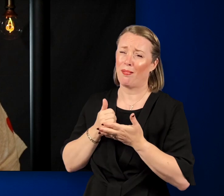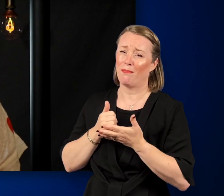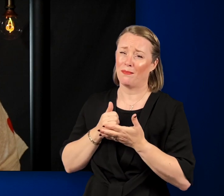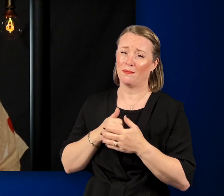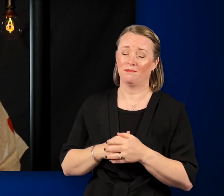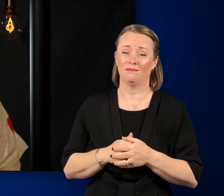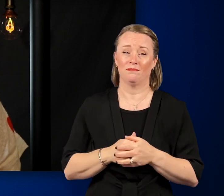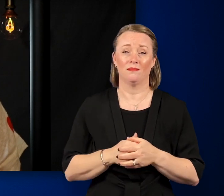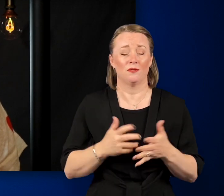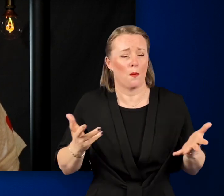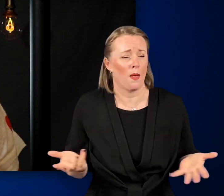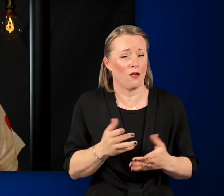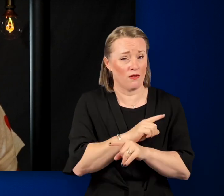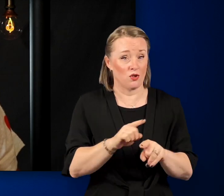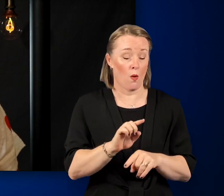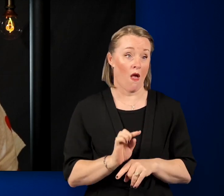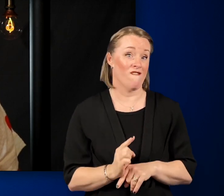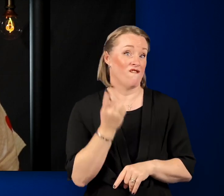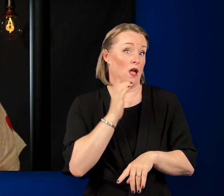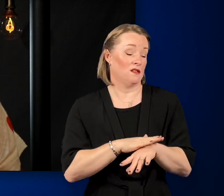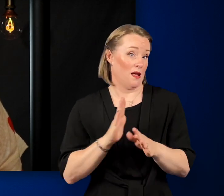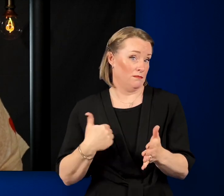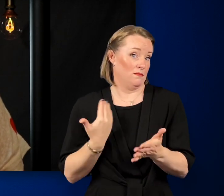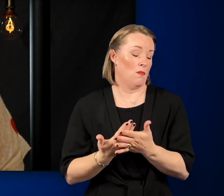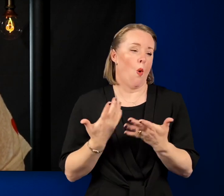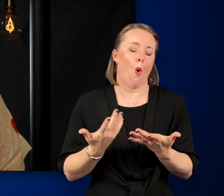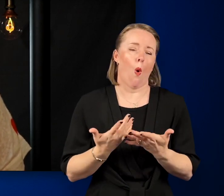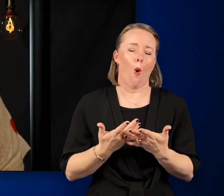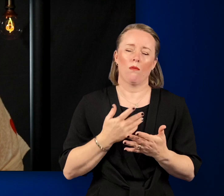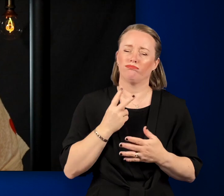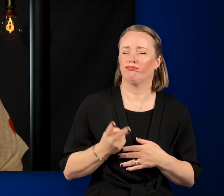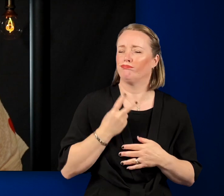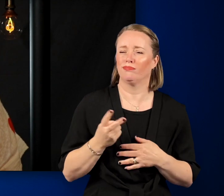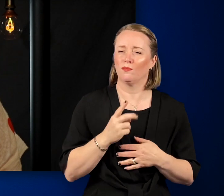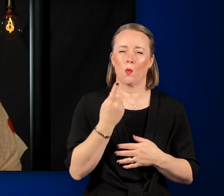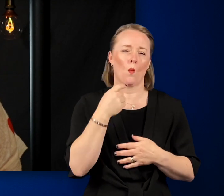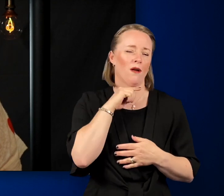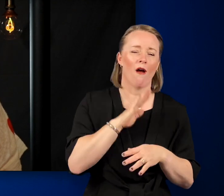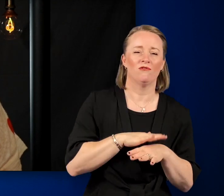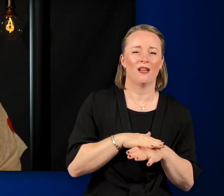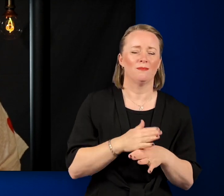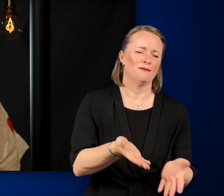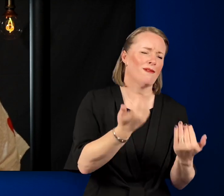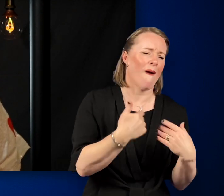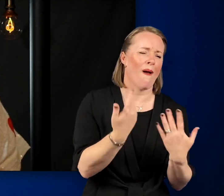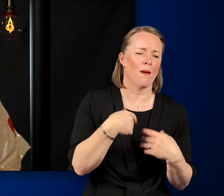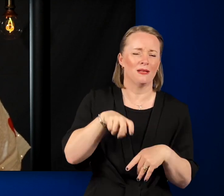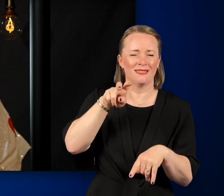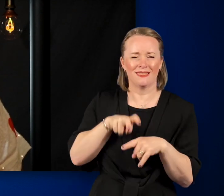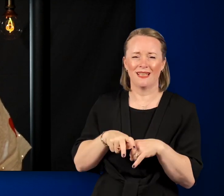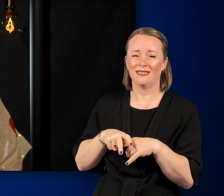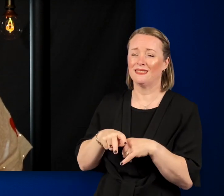or for the 100th time, to come, sit yourself down and eat and drink.